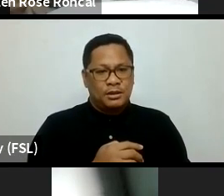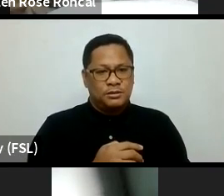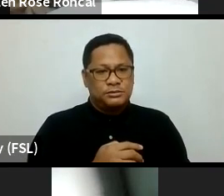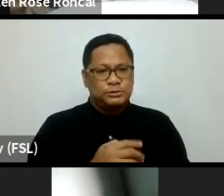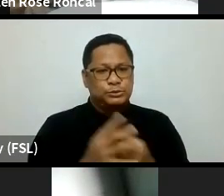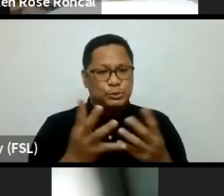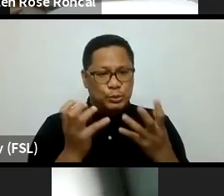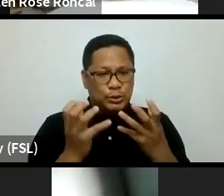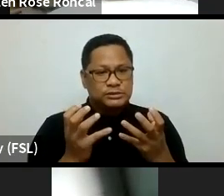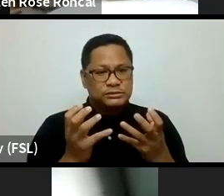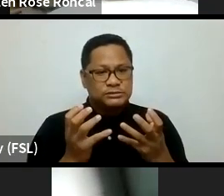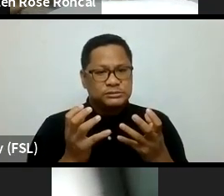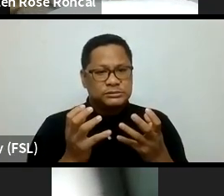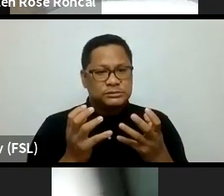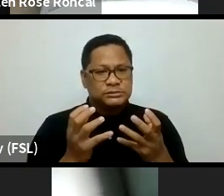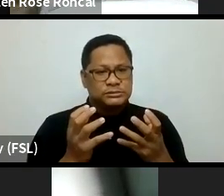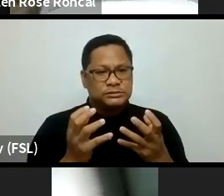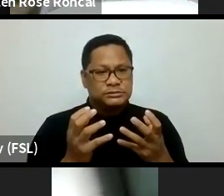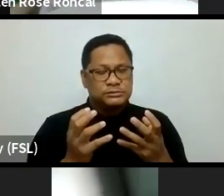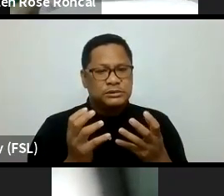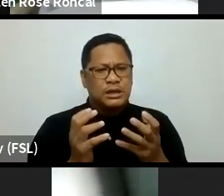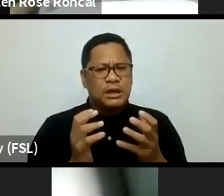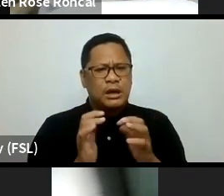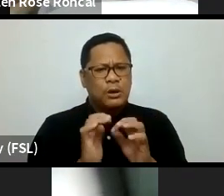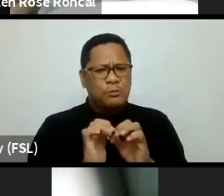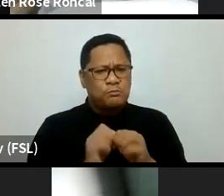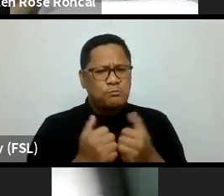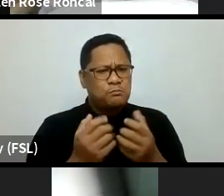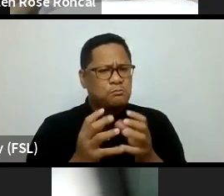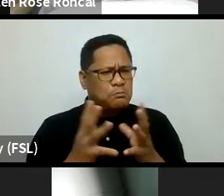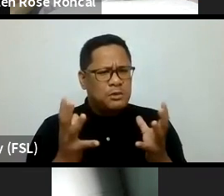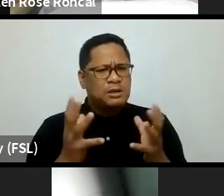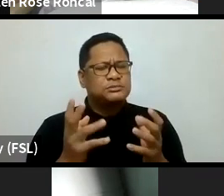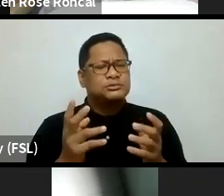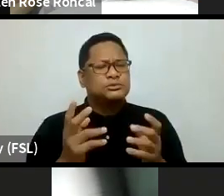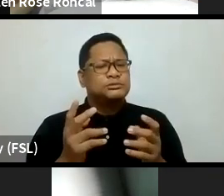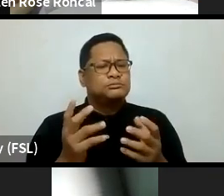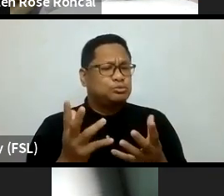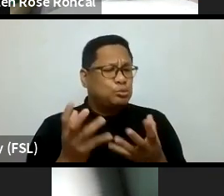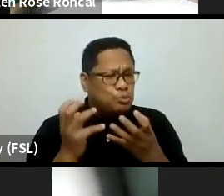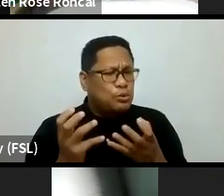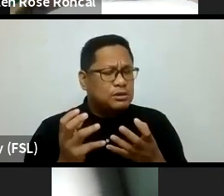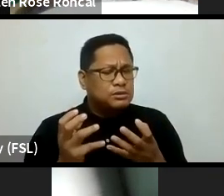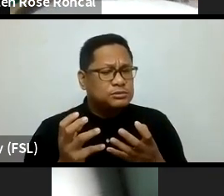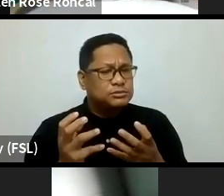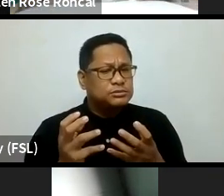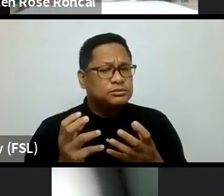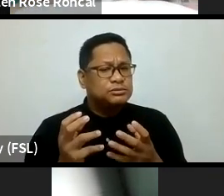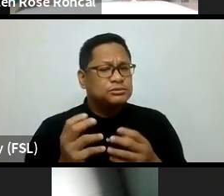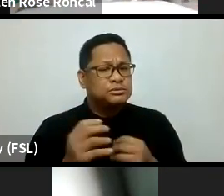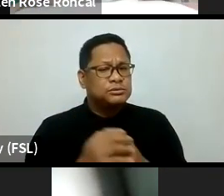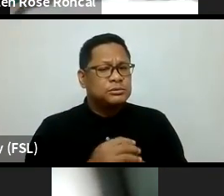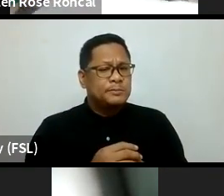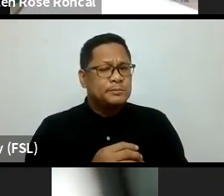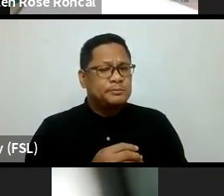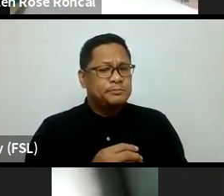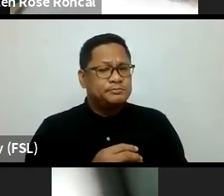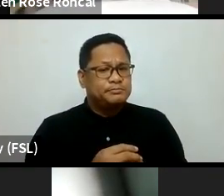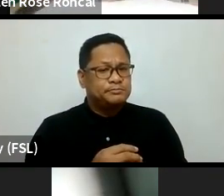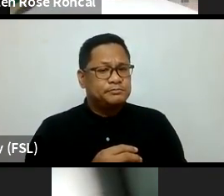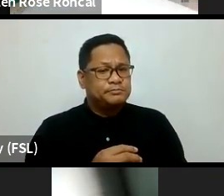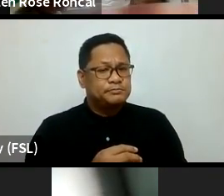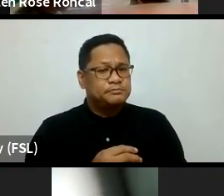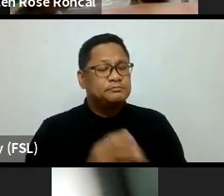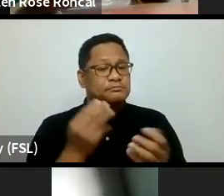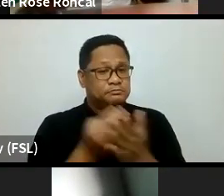desire, okay, or to how much we desire or want